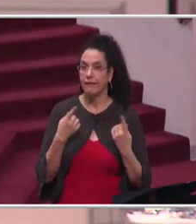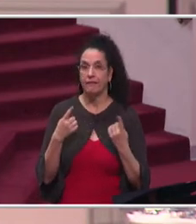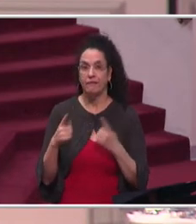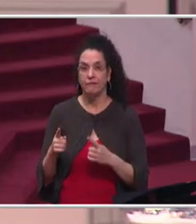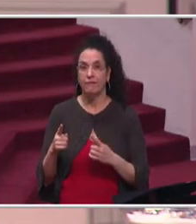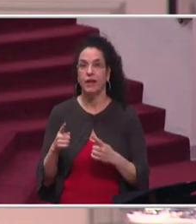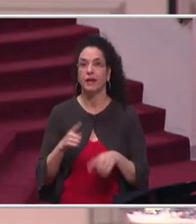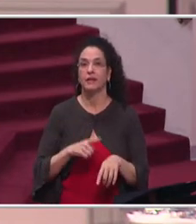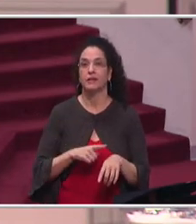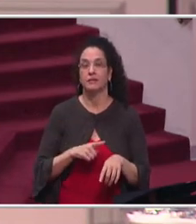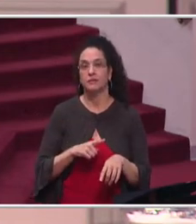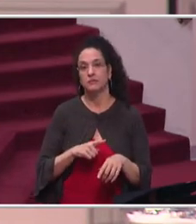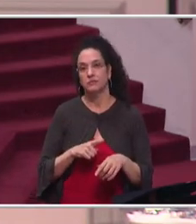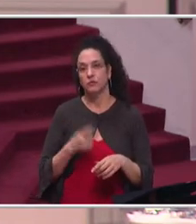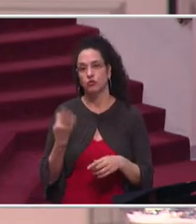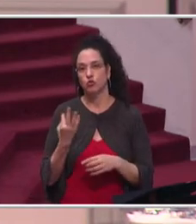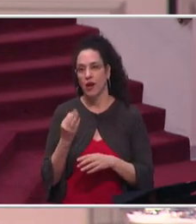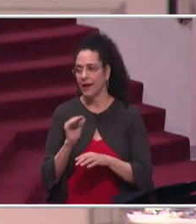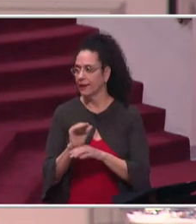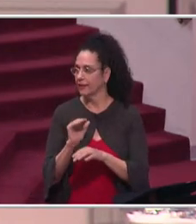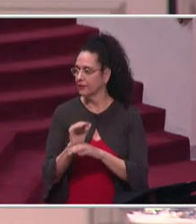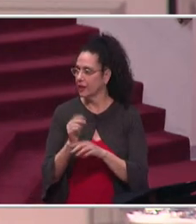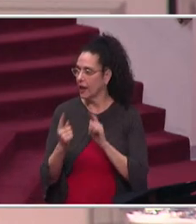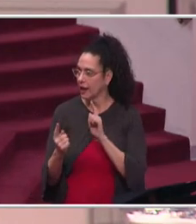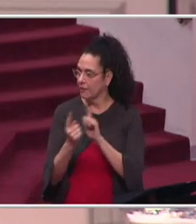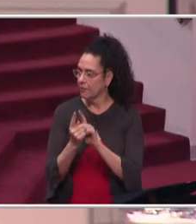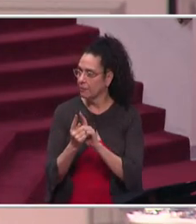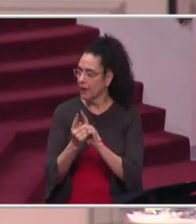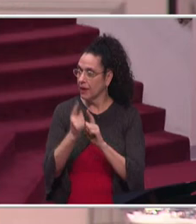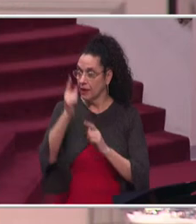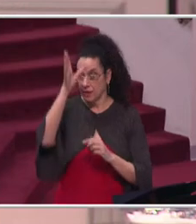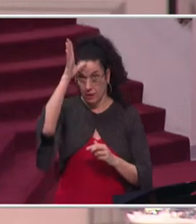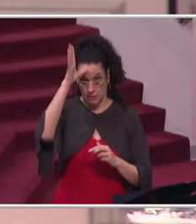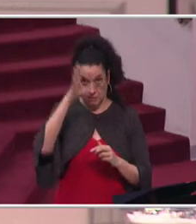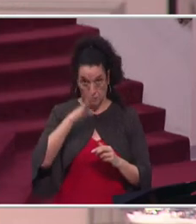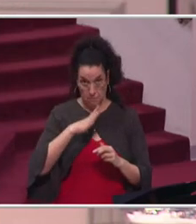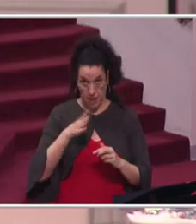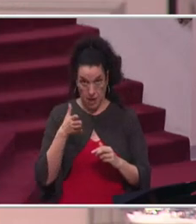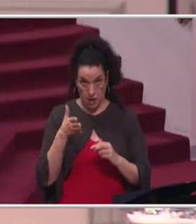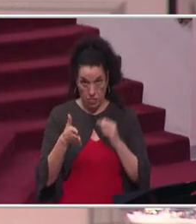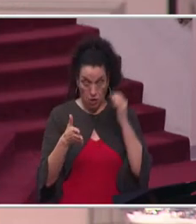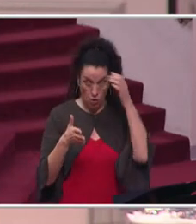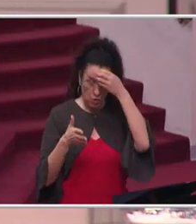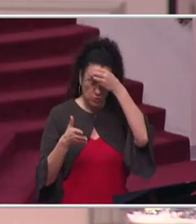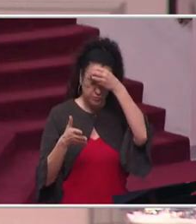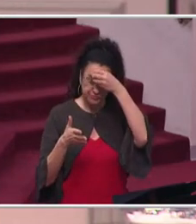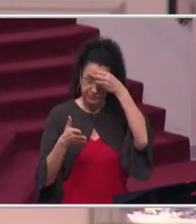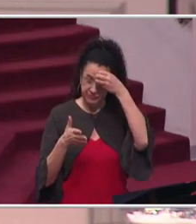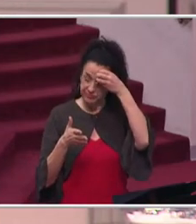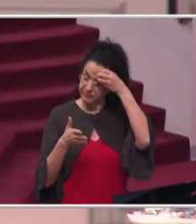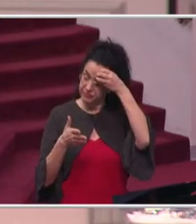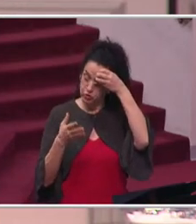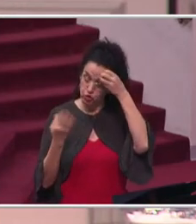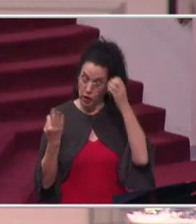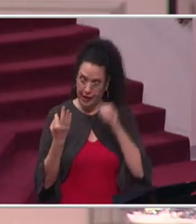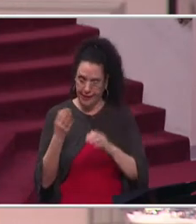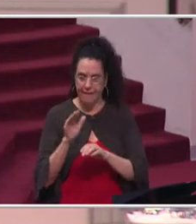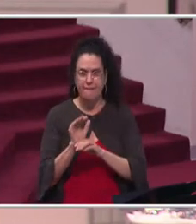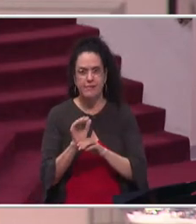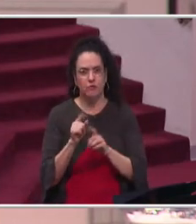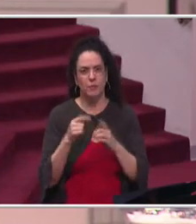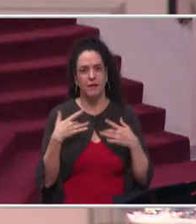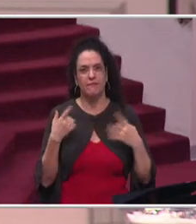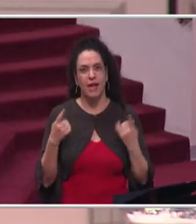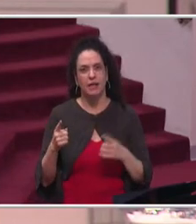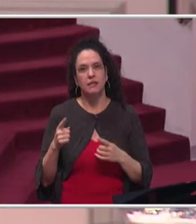I met a gentleman there. He was on his way out from the event, but I had met him earlier, and he reminded me that